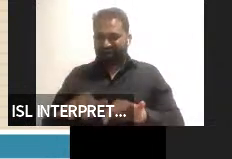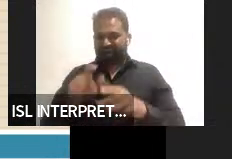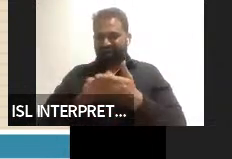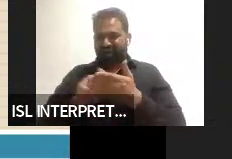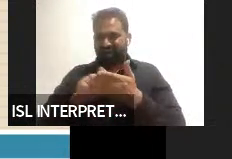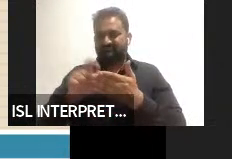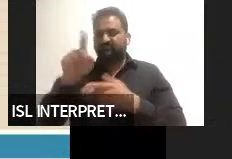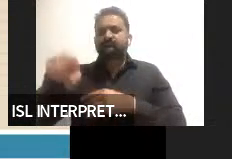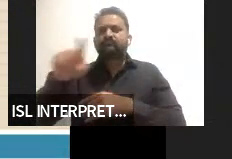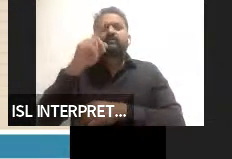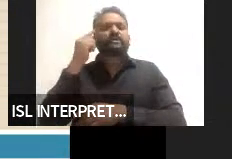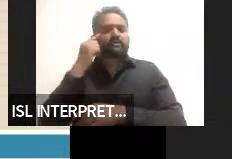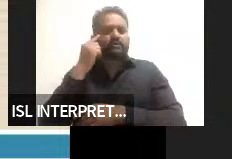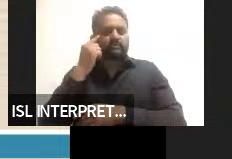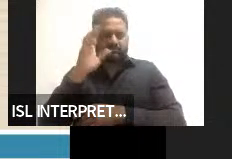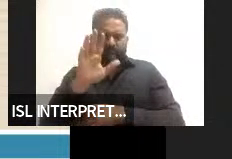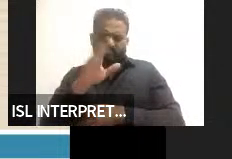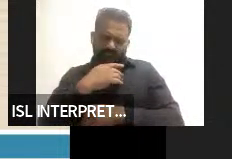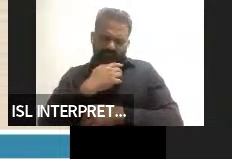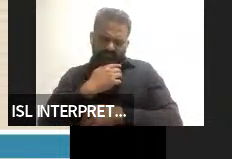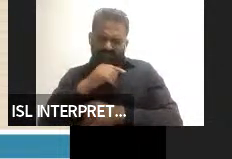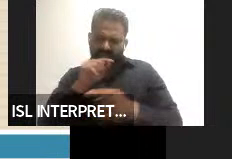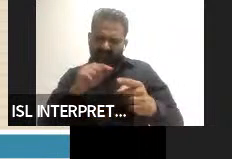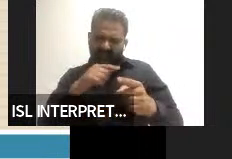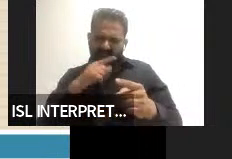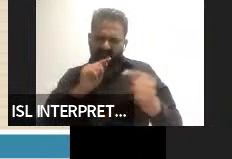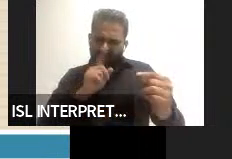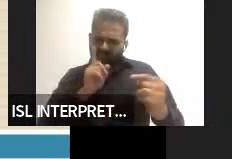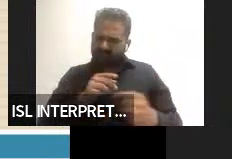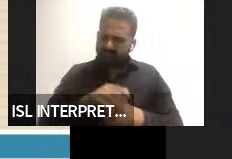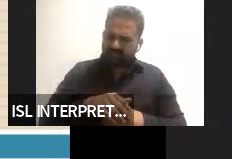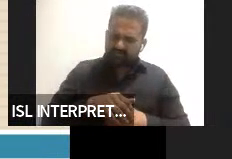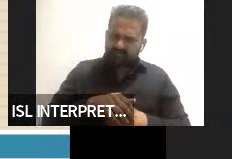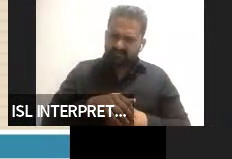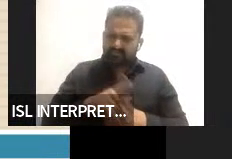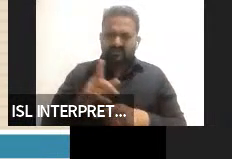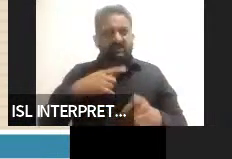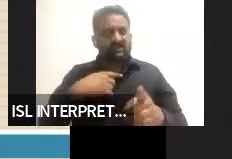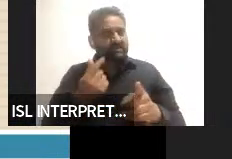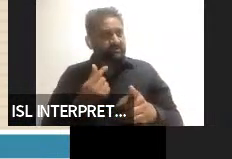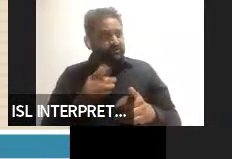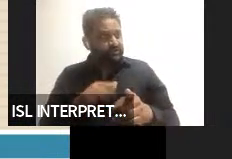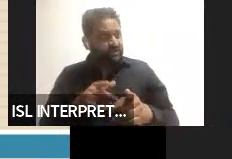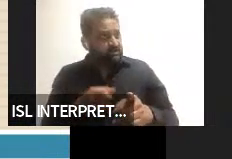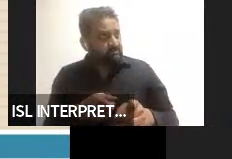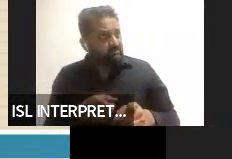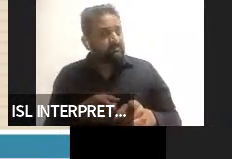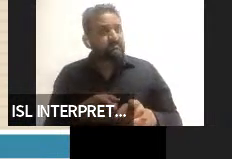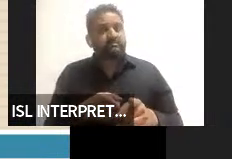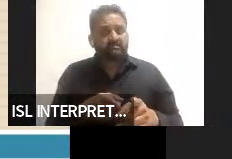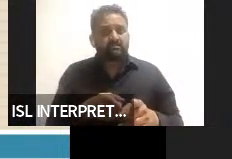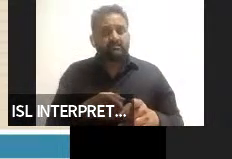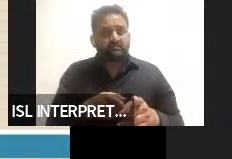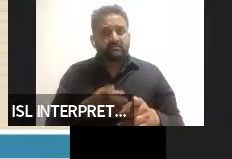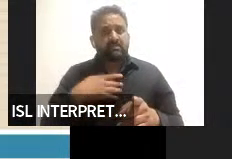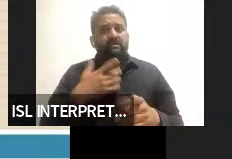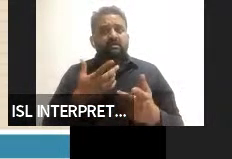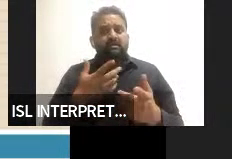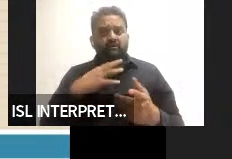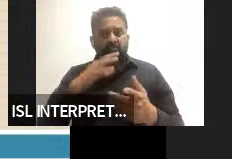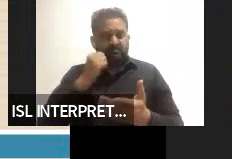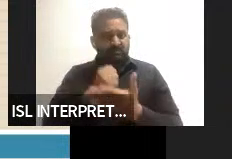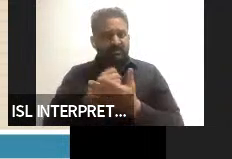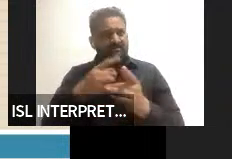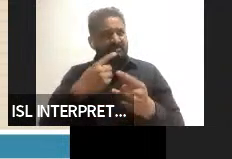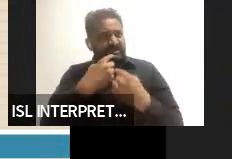that. Do I have to argue this point? Is it necessary to argue this point? Is it necessary that I should say